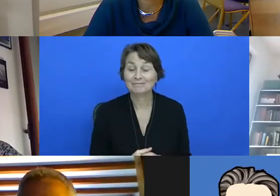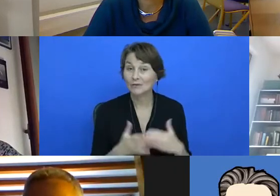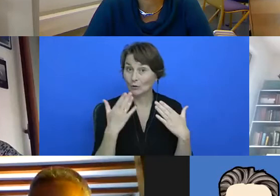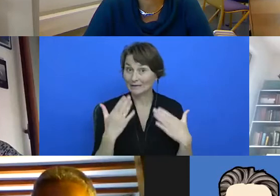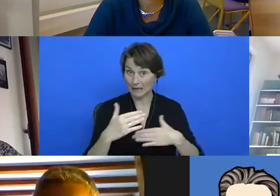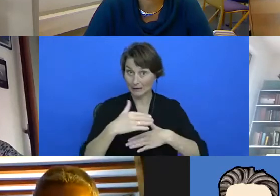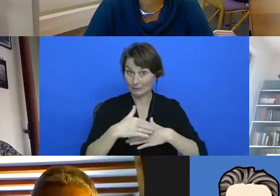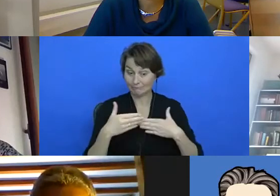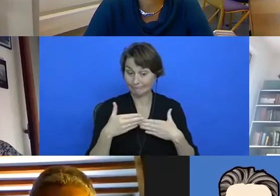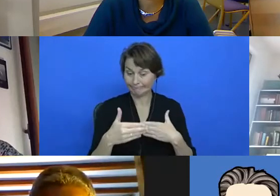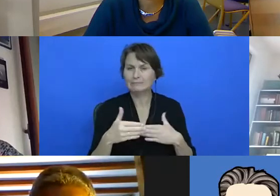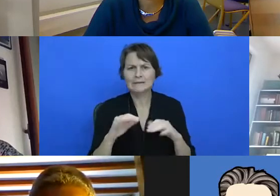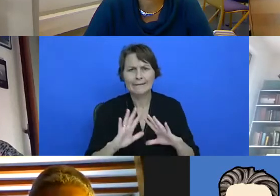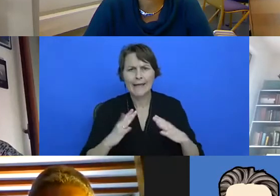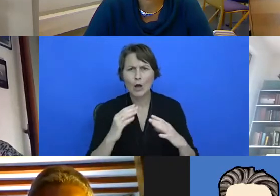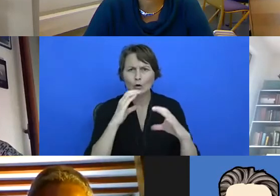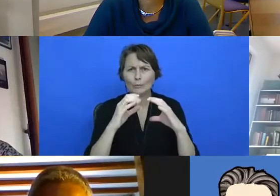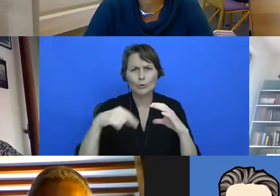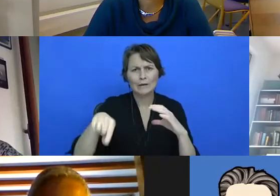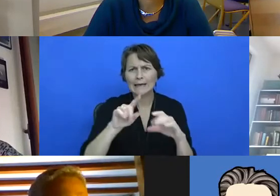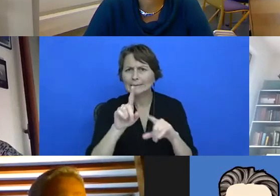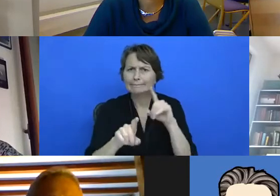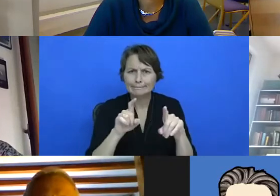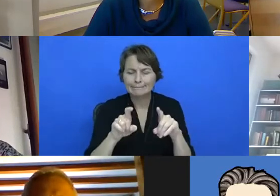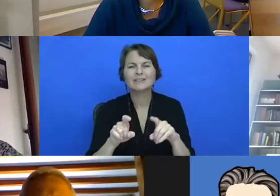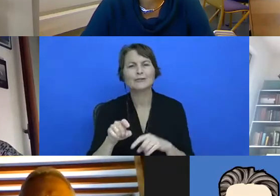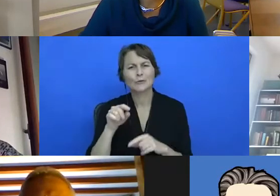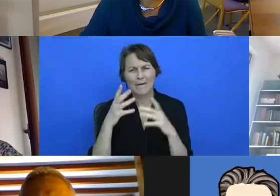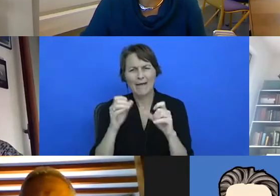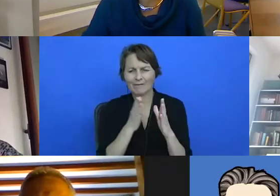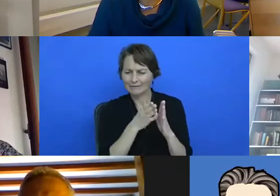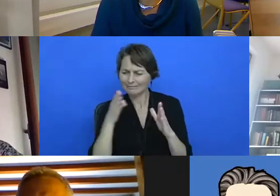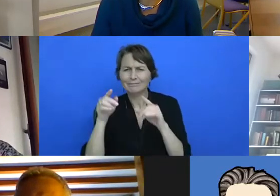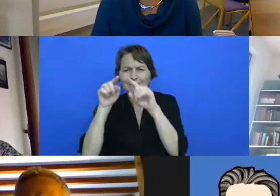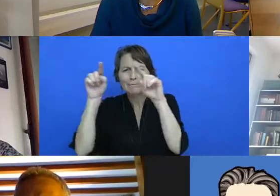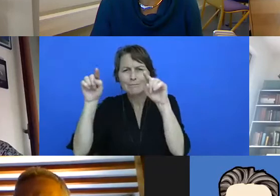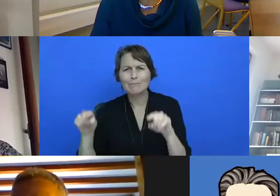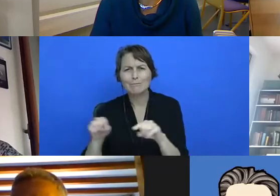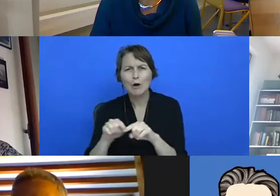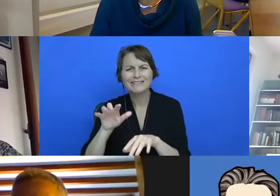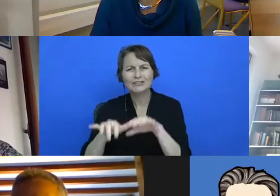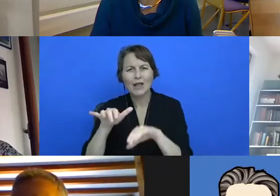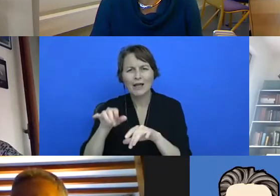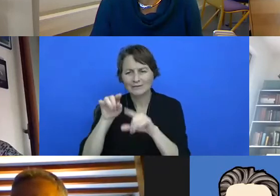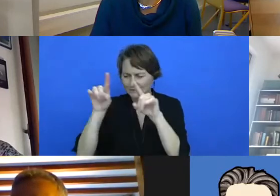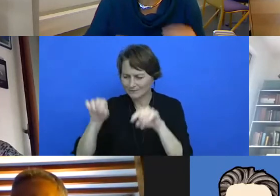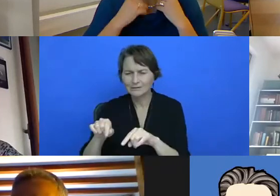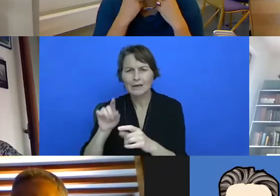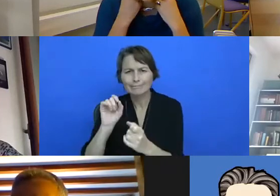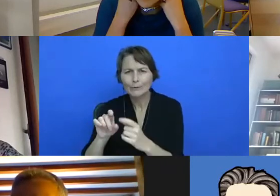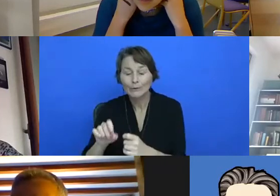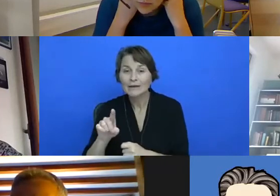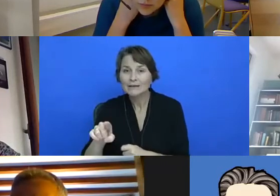this webinar. Please share your comments with panelists and attendees so that everyone can see what